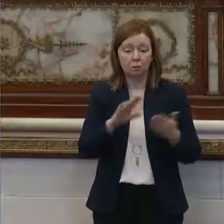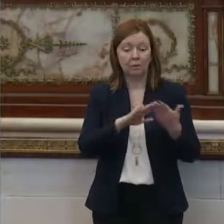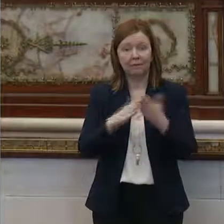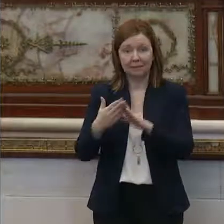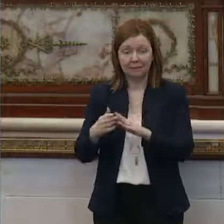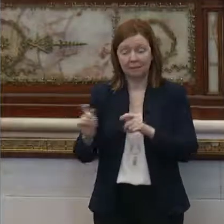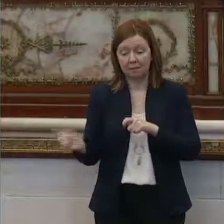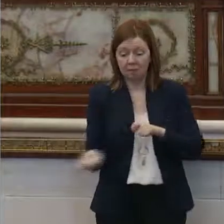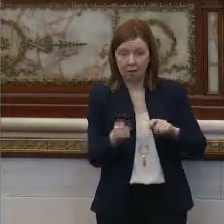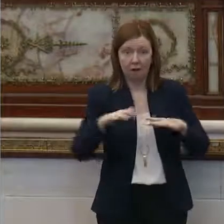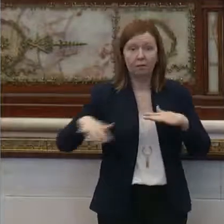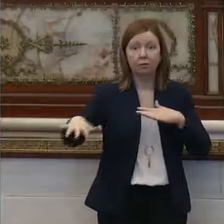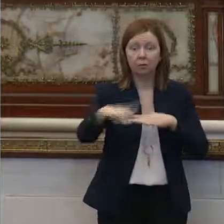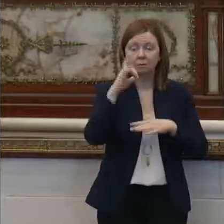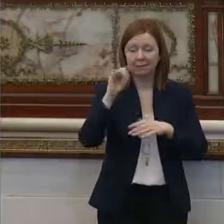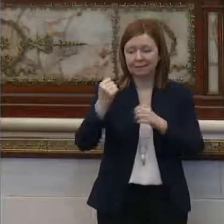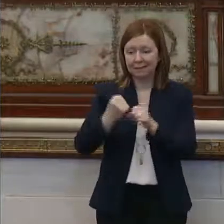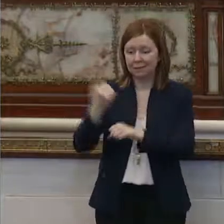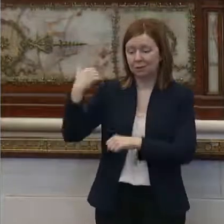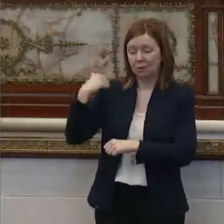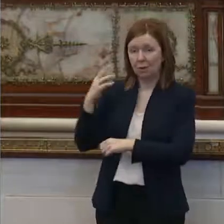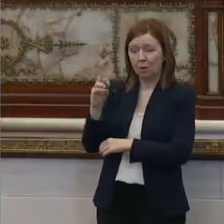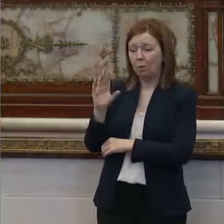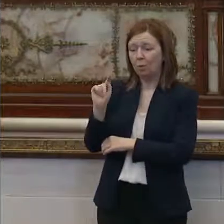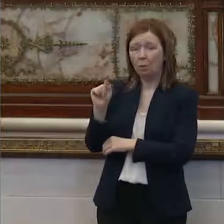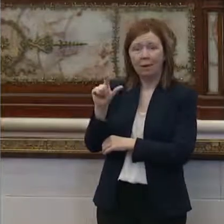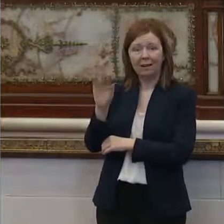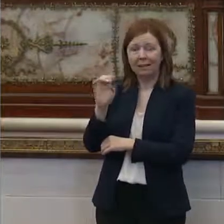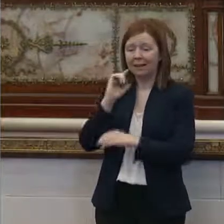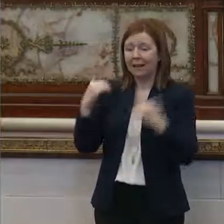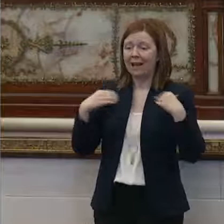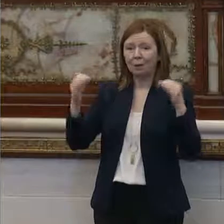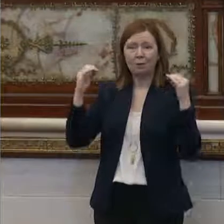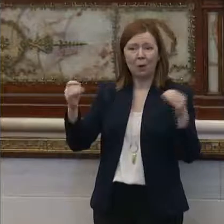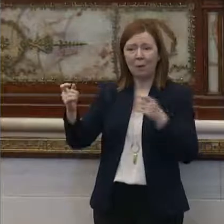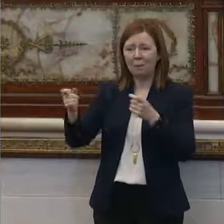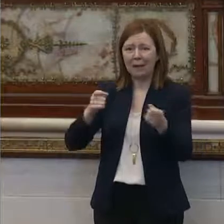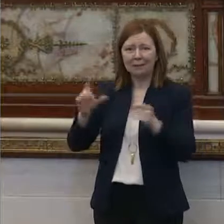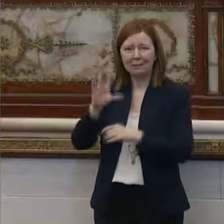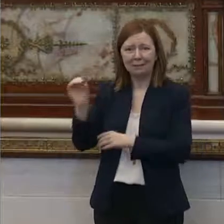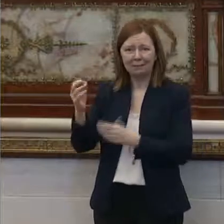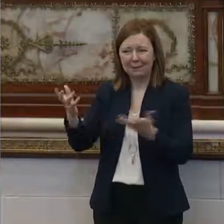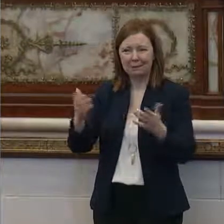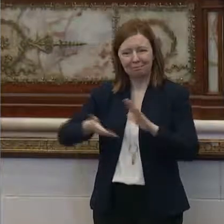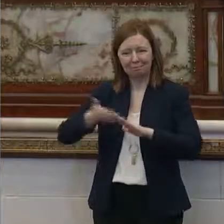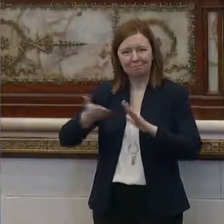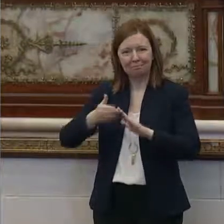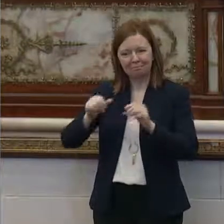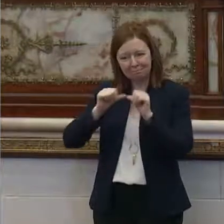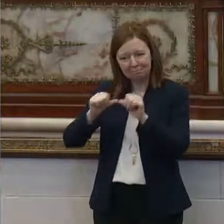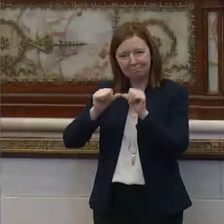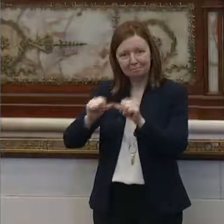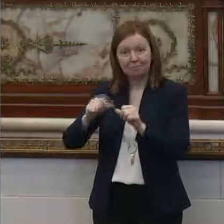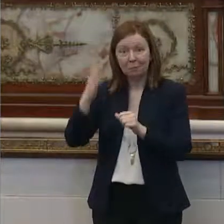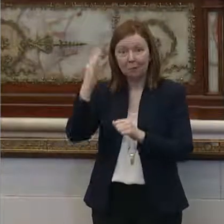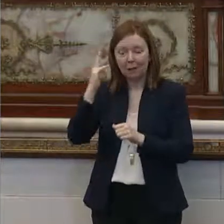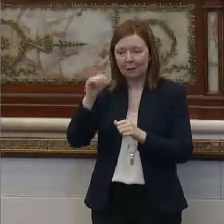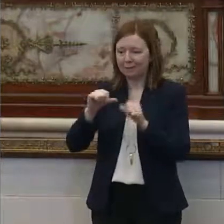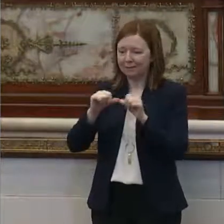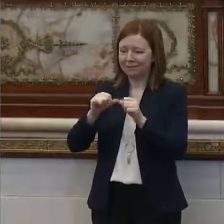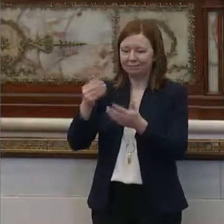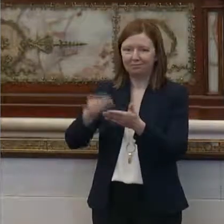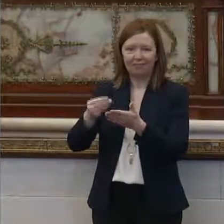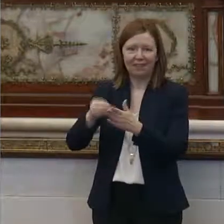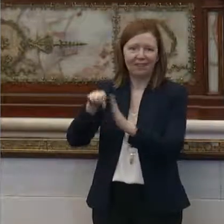over 10 years ago, Walnut Lane had no management company interested in bidding to run the course because it was a perpetual